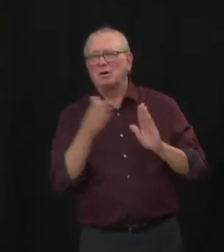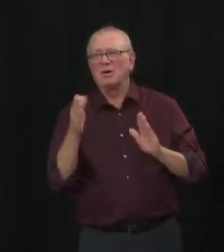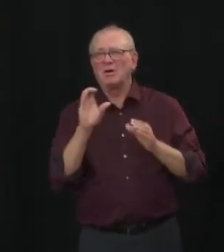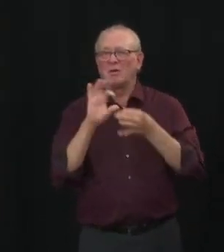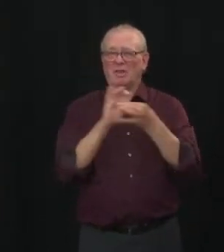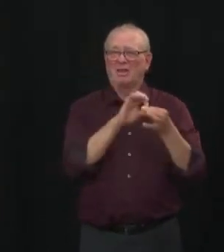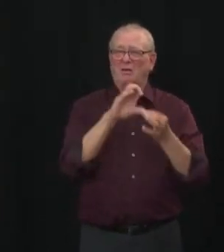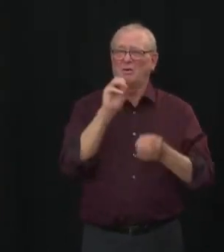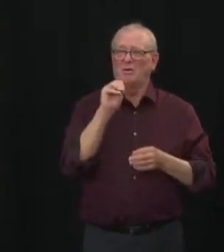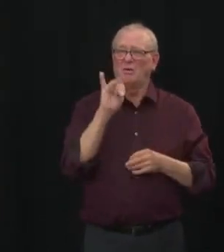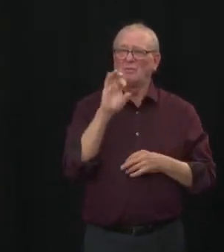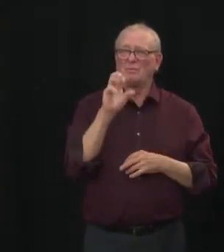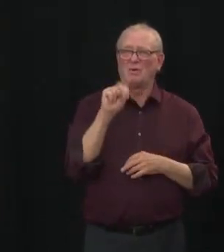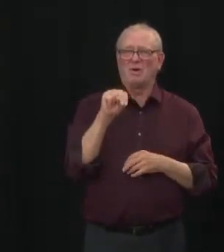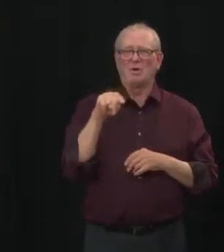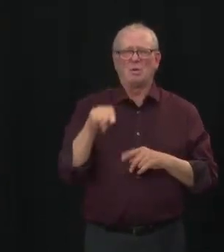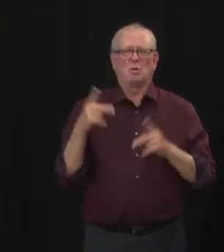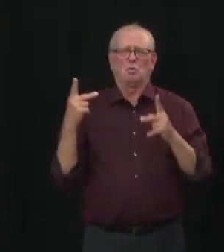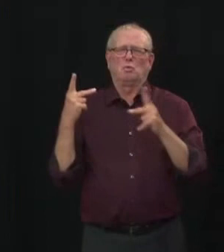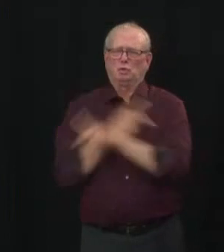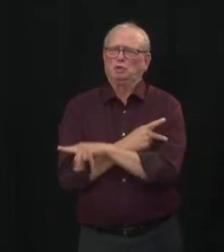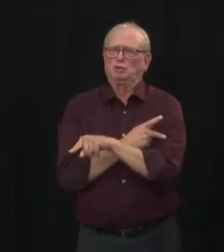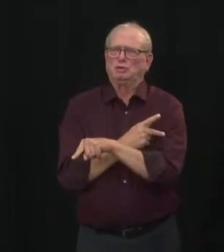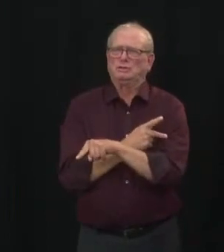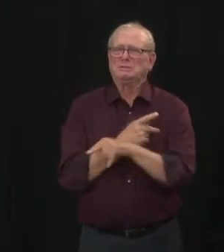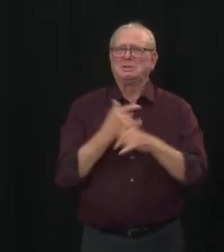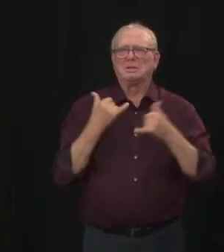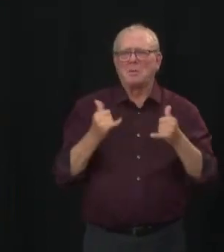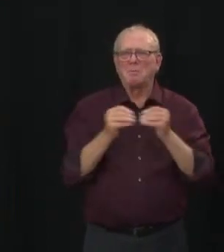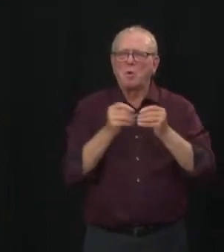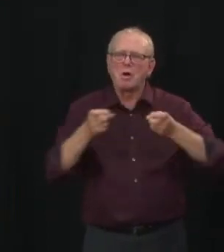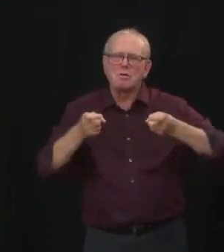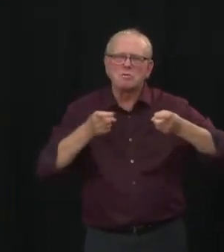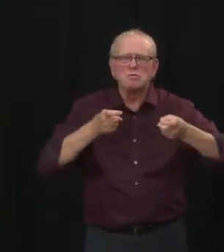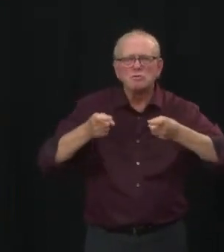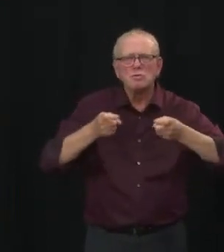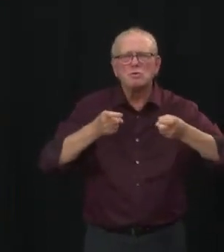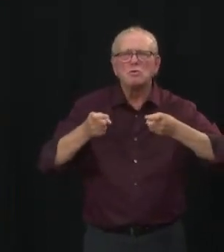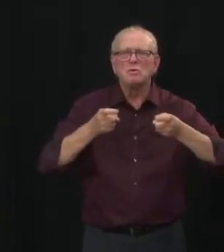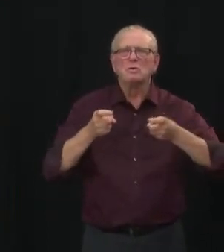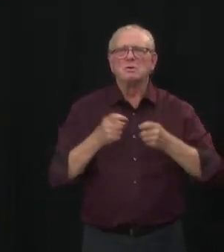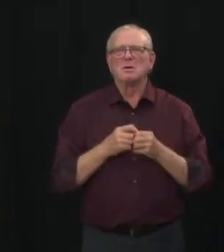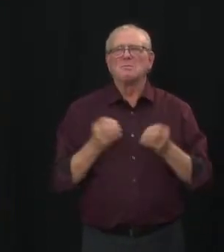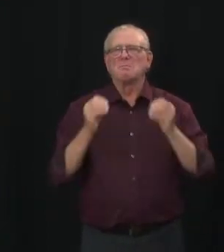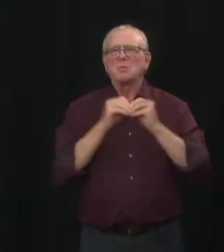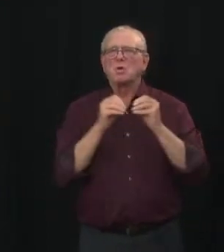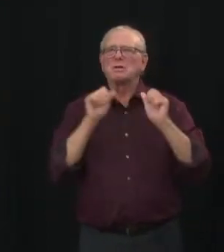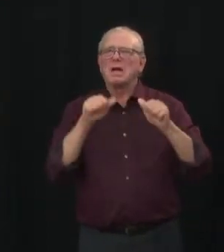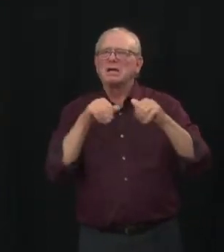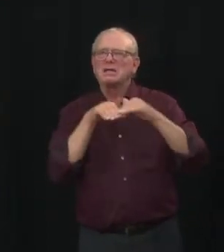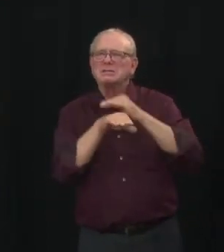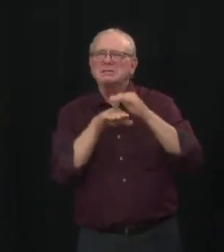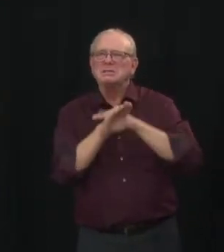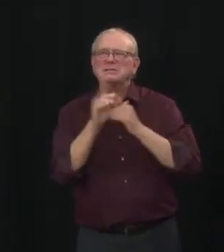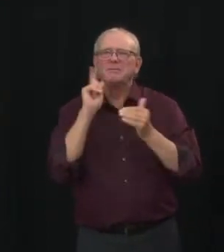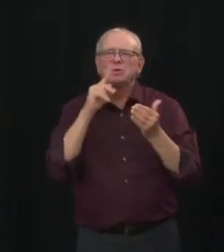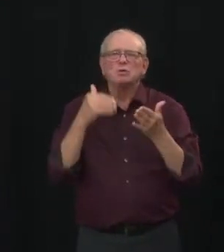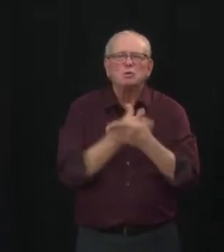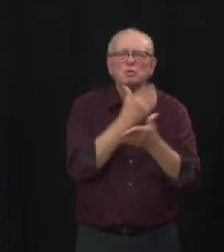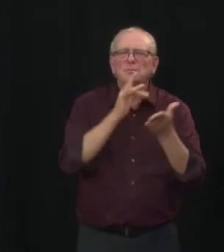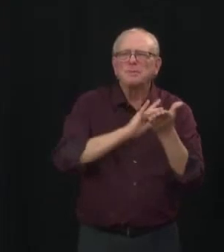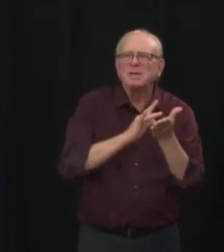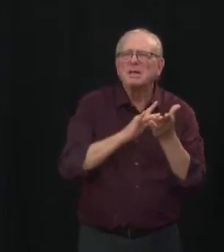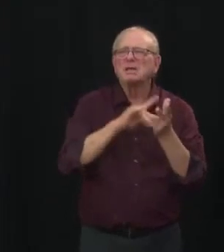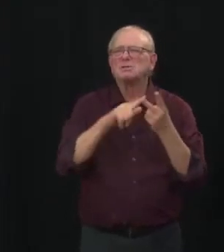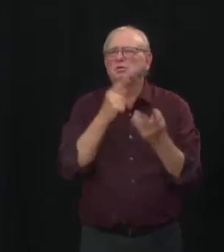vaccination and recent exposure to Omicron, as well as more access to new therapeutics. We also have a